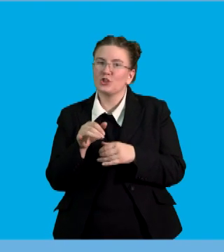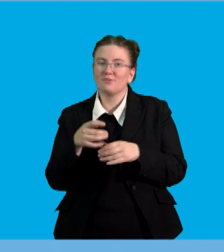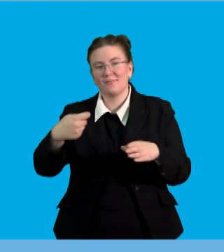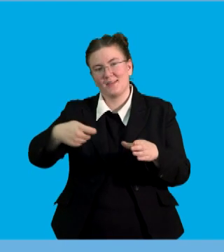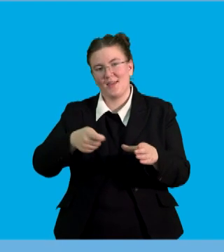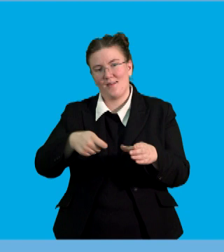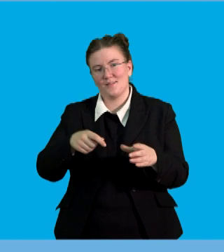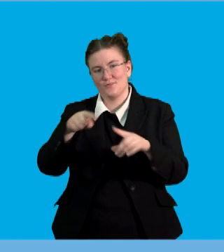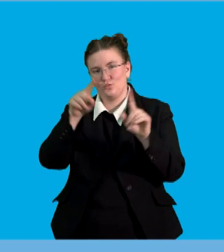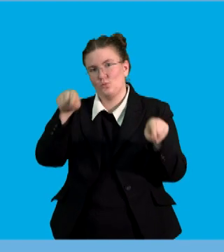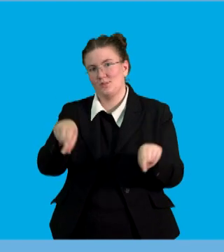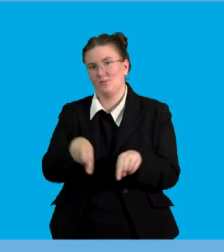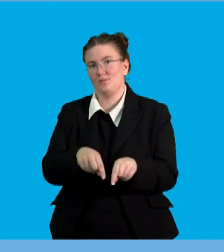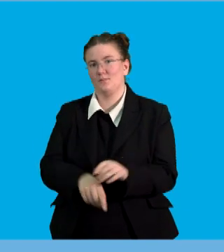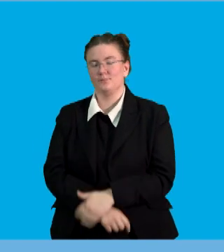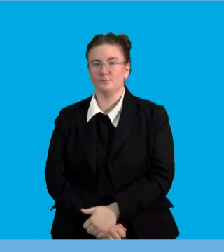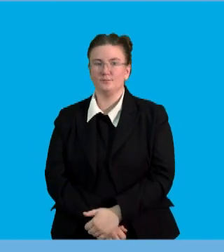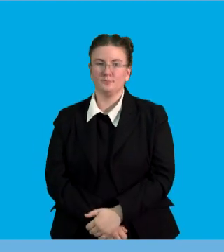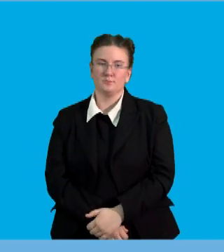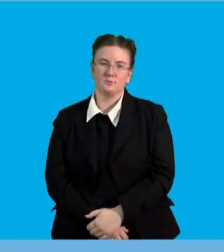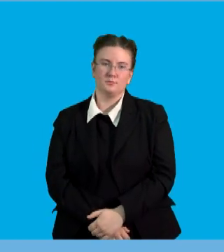would be the gas container.